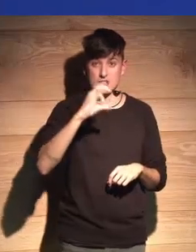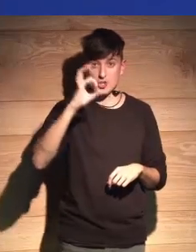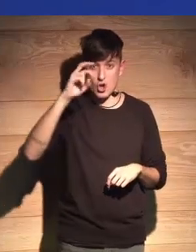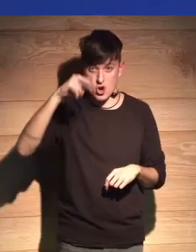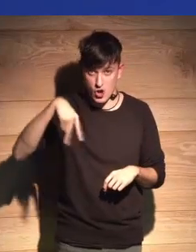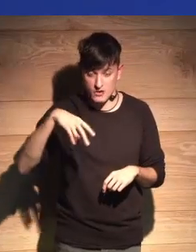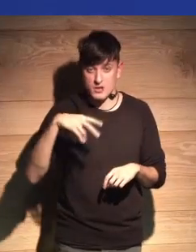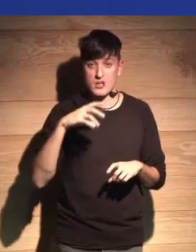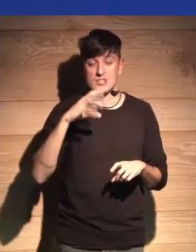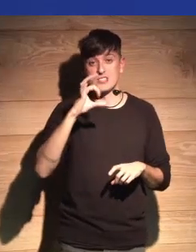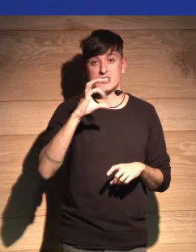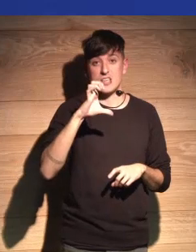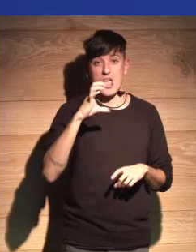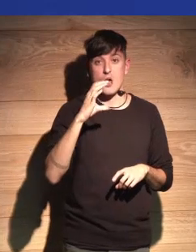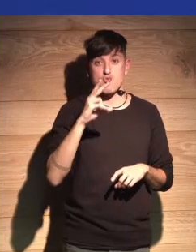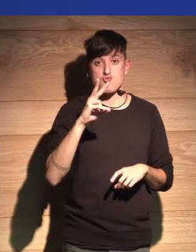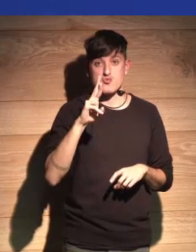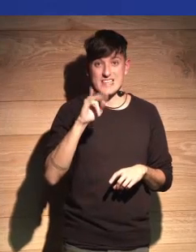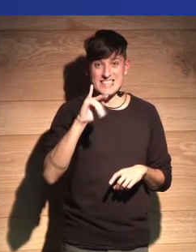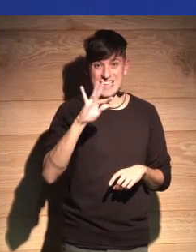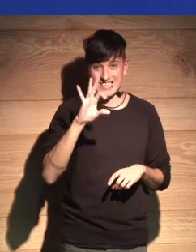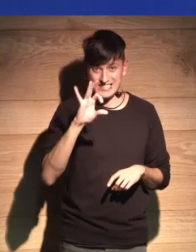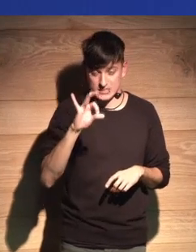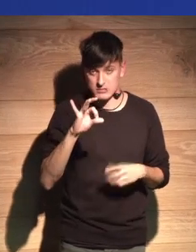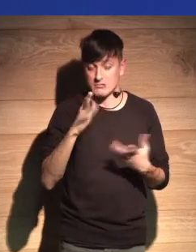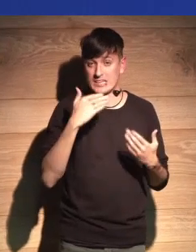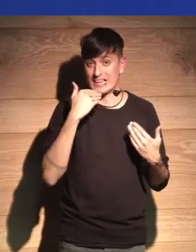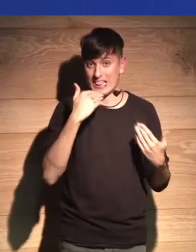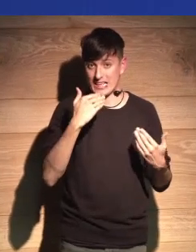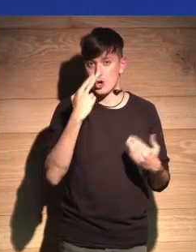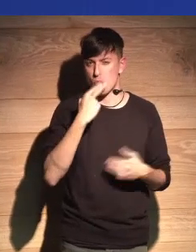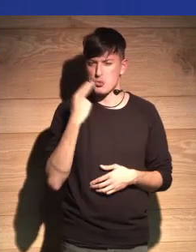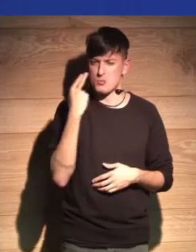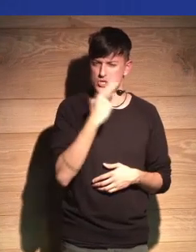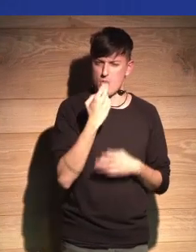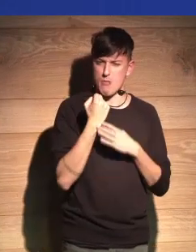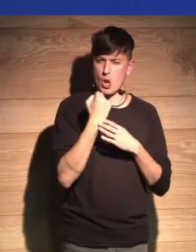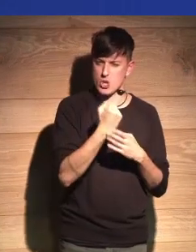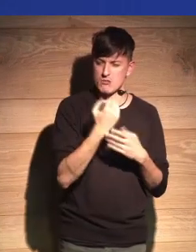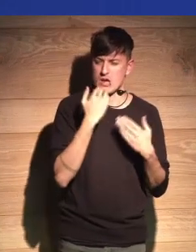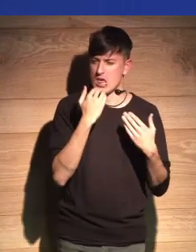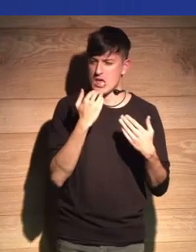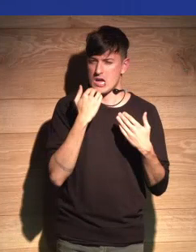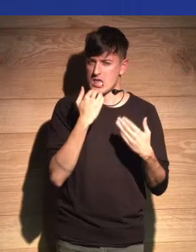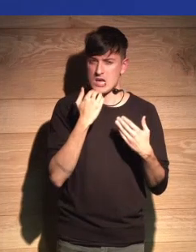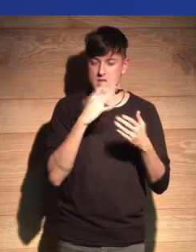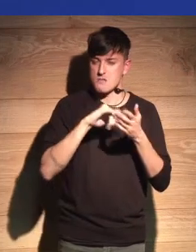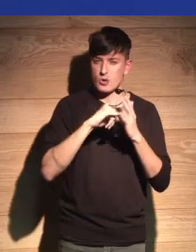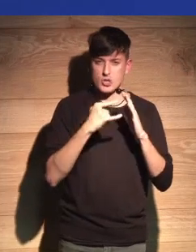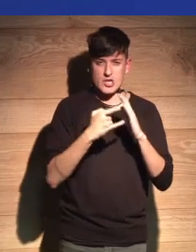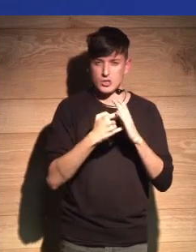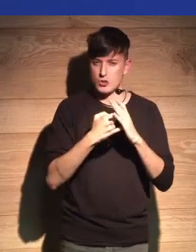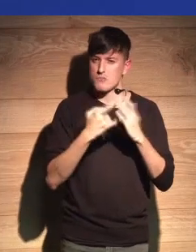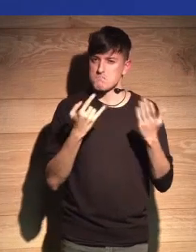Ericsson, AstraZeneca Foundation, and Securitas. Thanks to your commitment and support, it's been